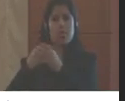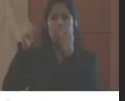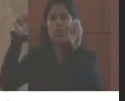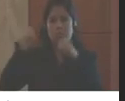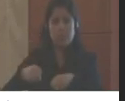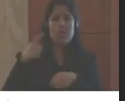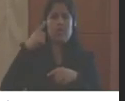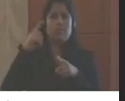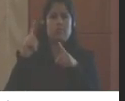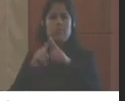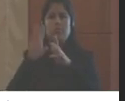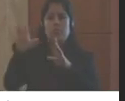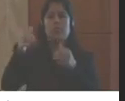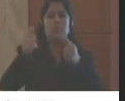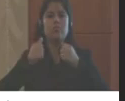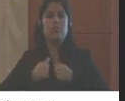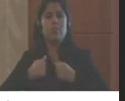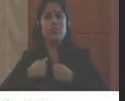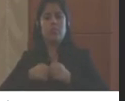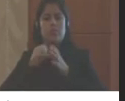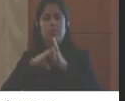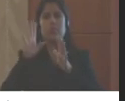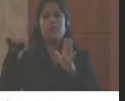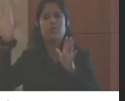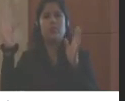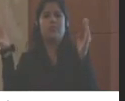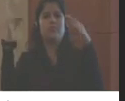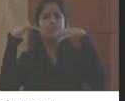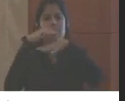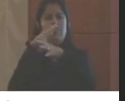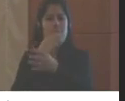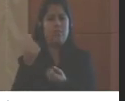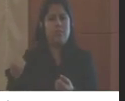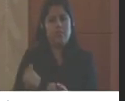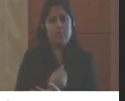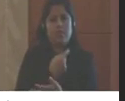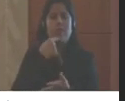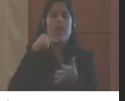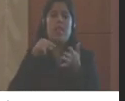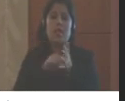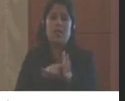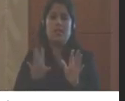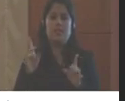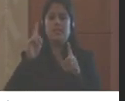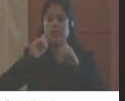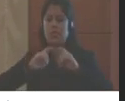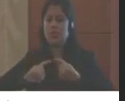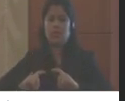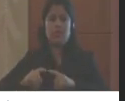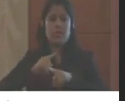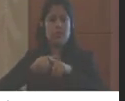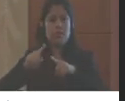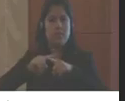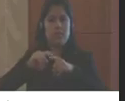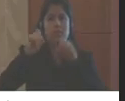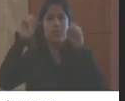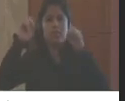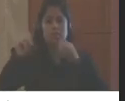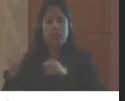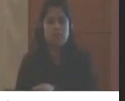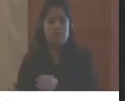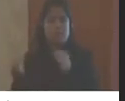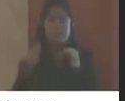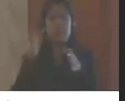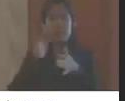of the federal institutions should have their own disaster attention fund. We must promote the use of